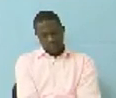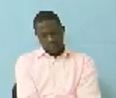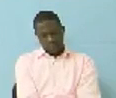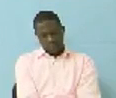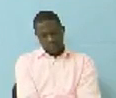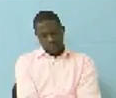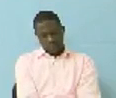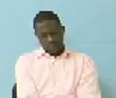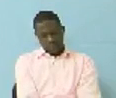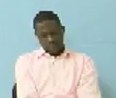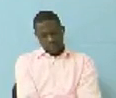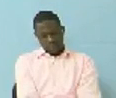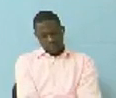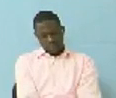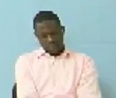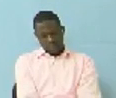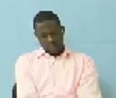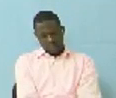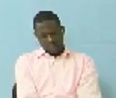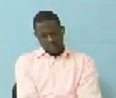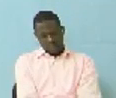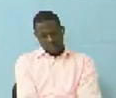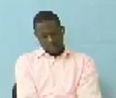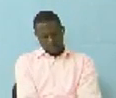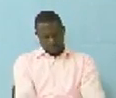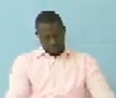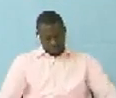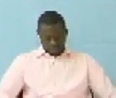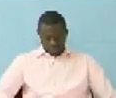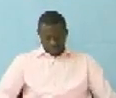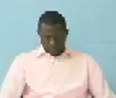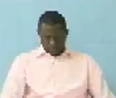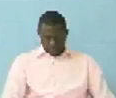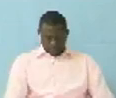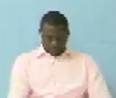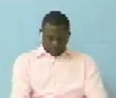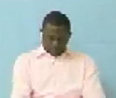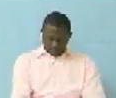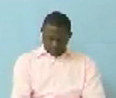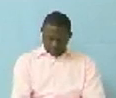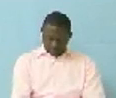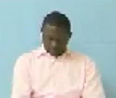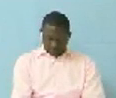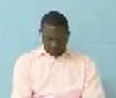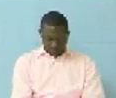he was even giving some responsibilities. And then he turned around and then,